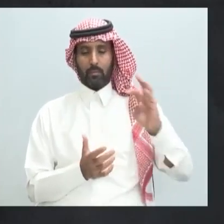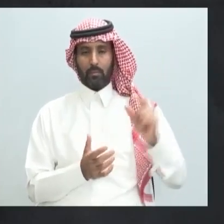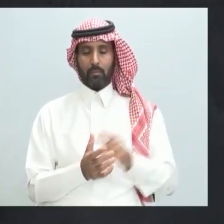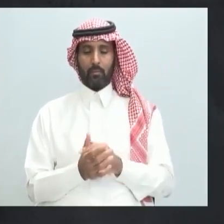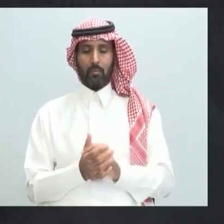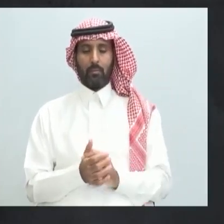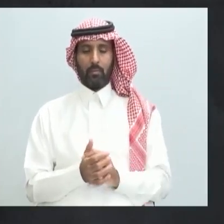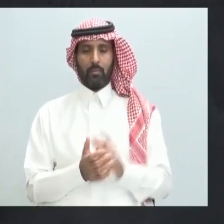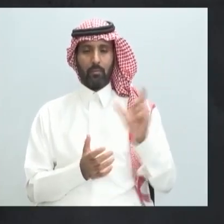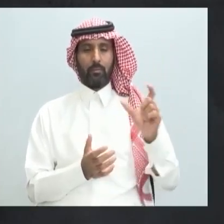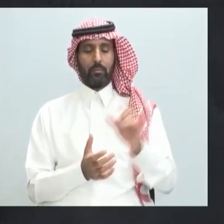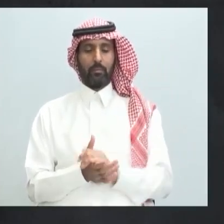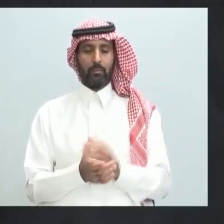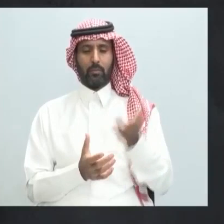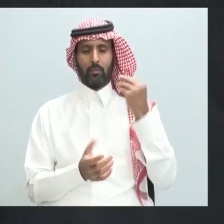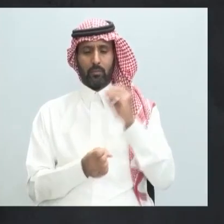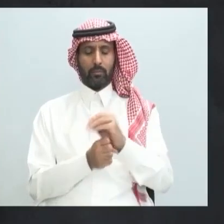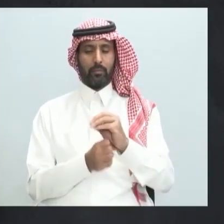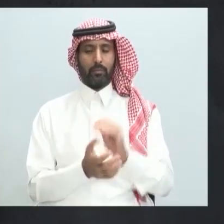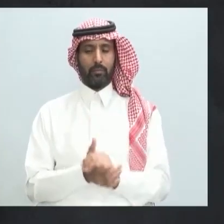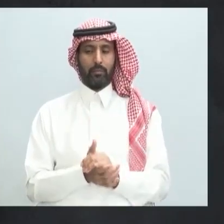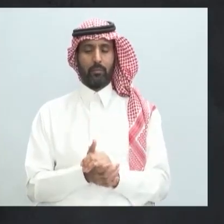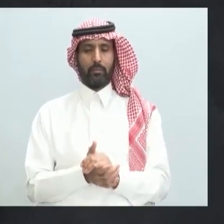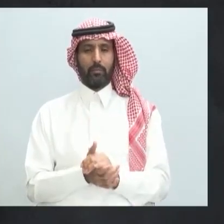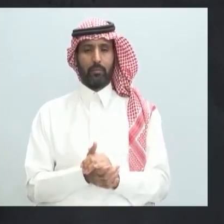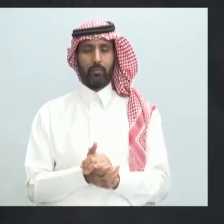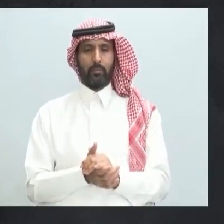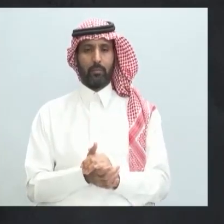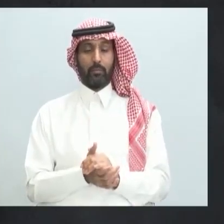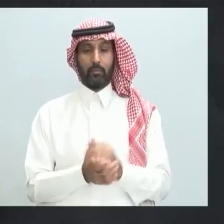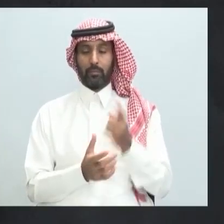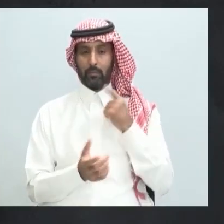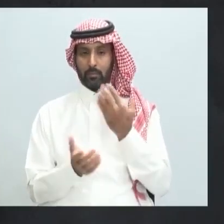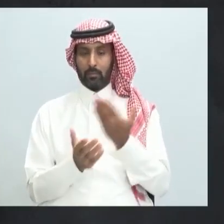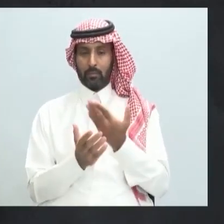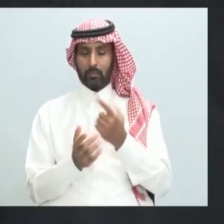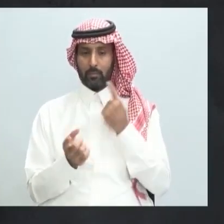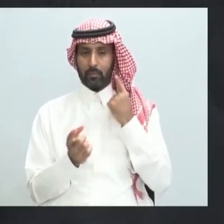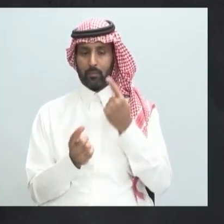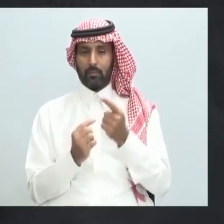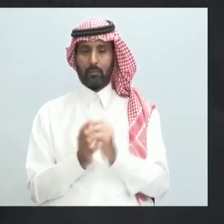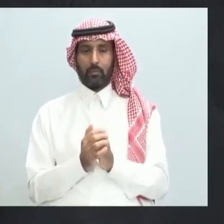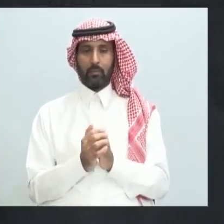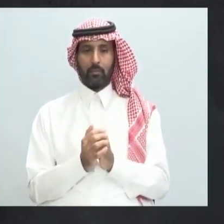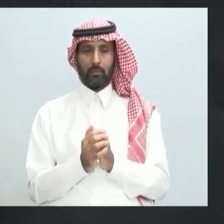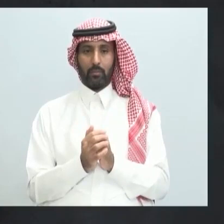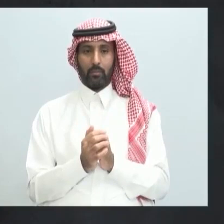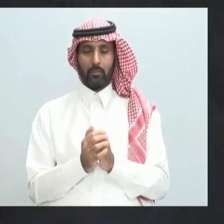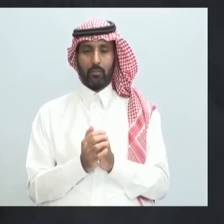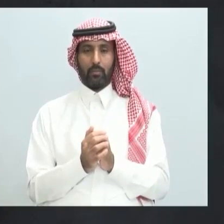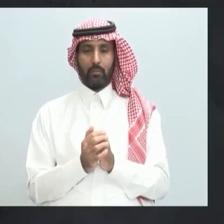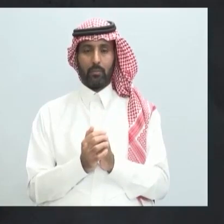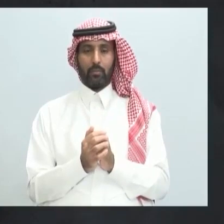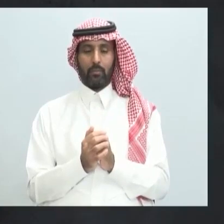are words that we took in our previous lesson, in the listen and discuss. And some of them, we just saw it in